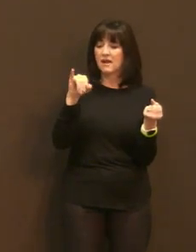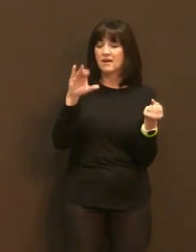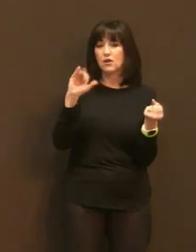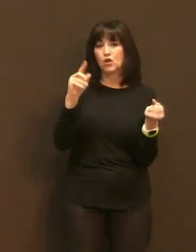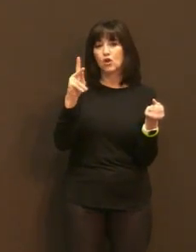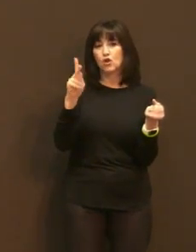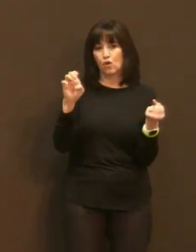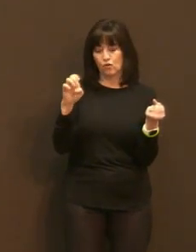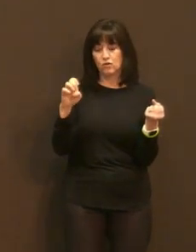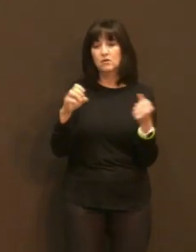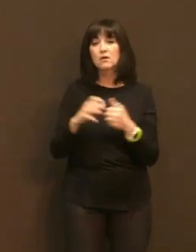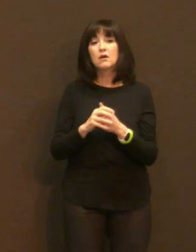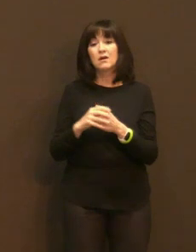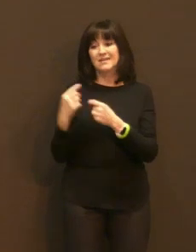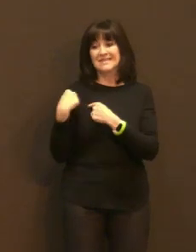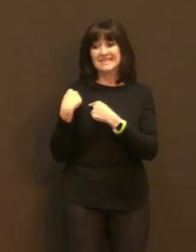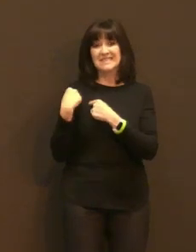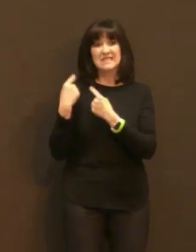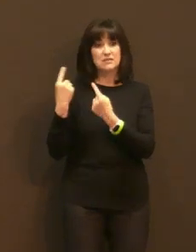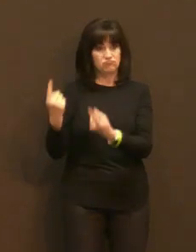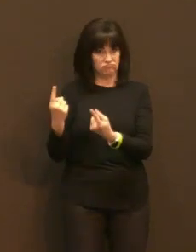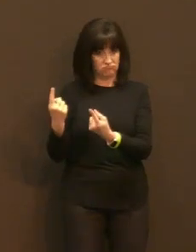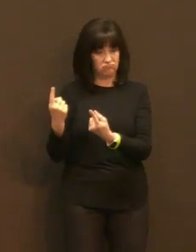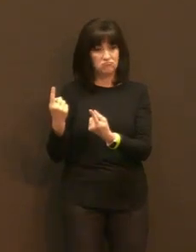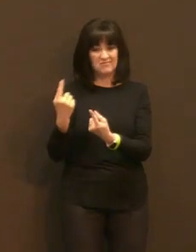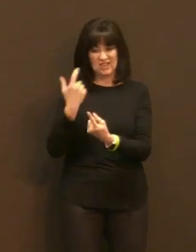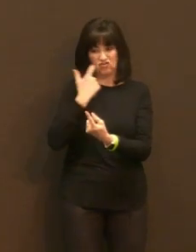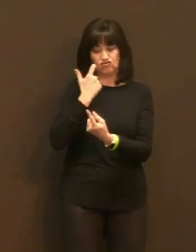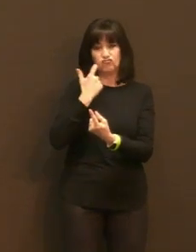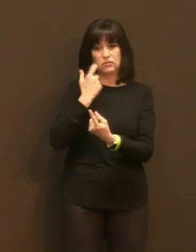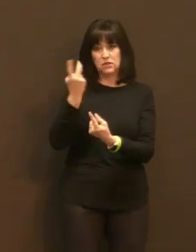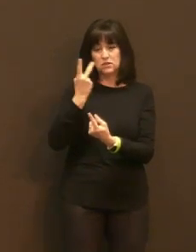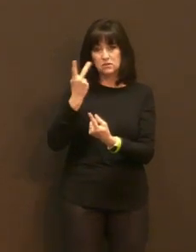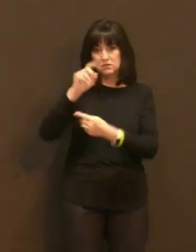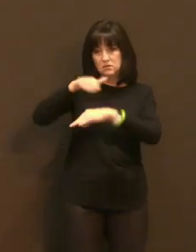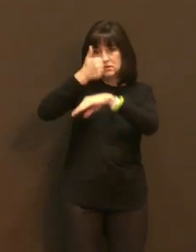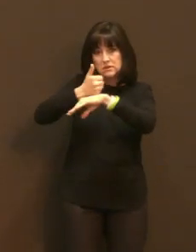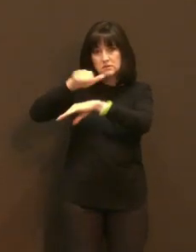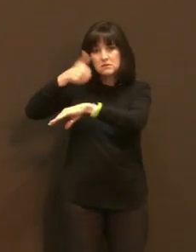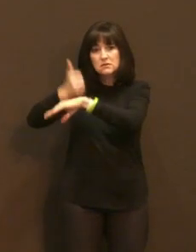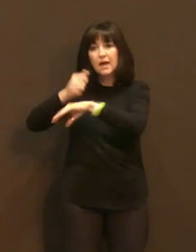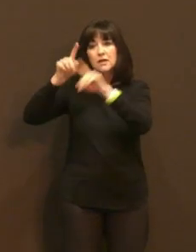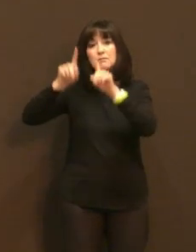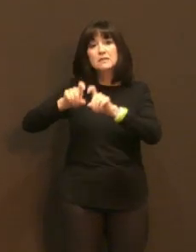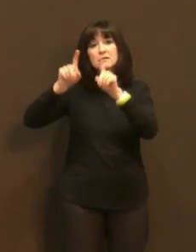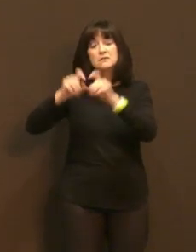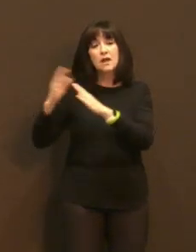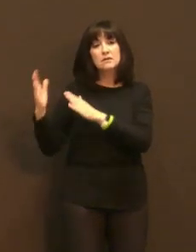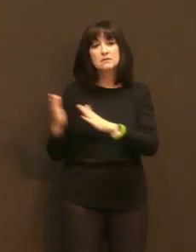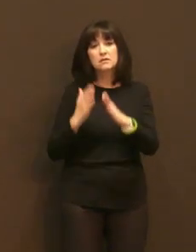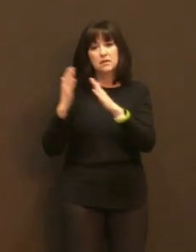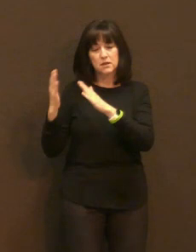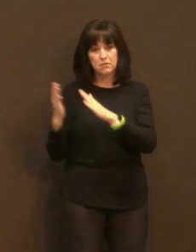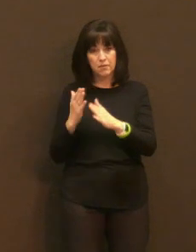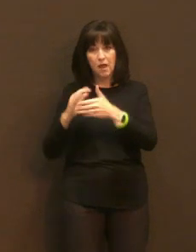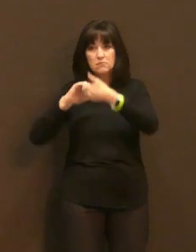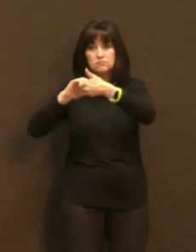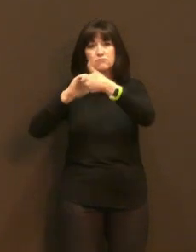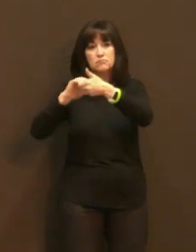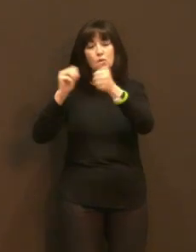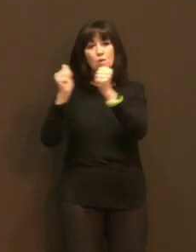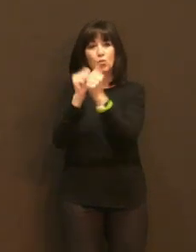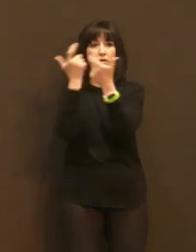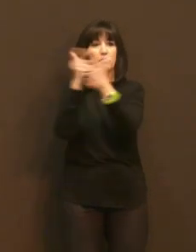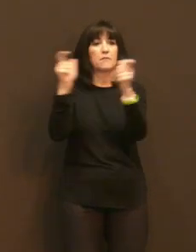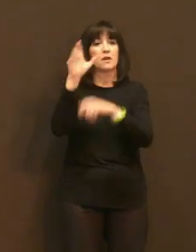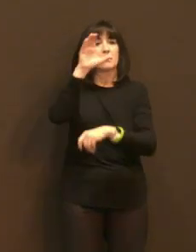last 48 hours, we have established testing plans to work with not only the large employers, but